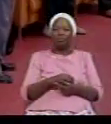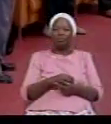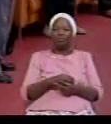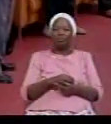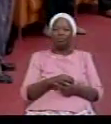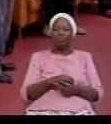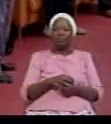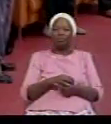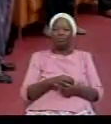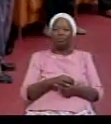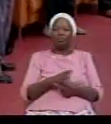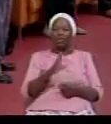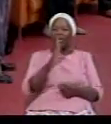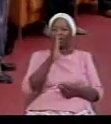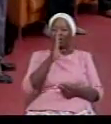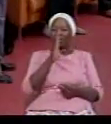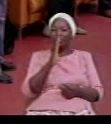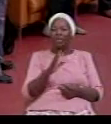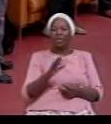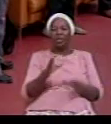be taken